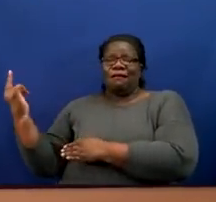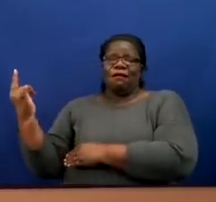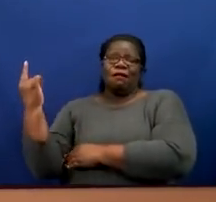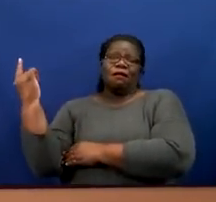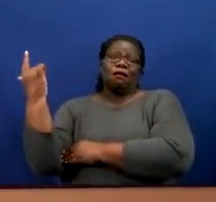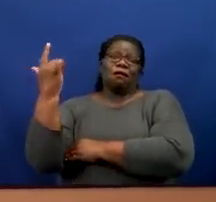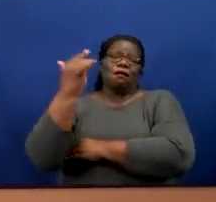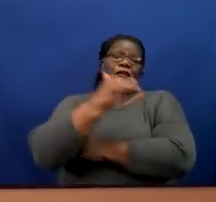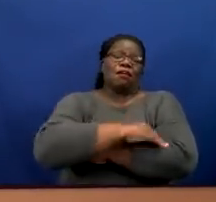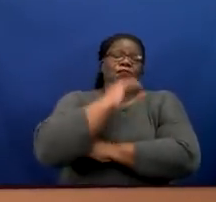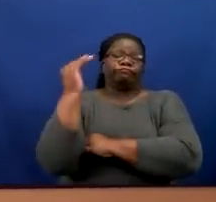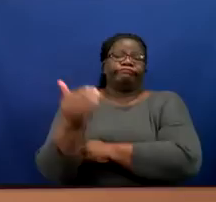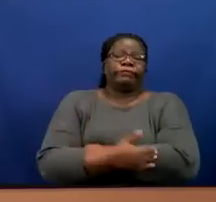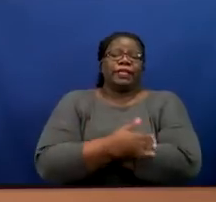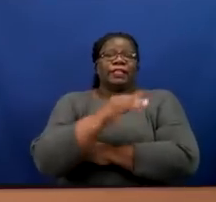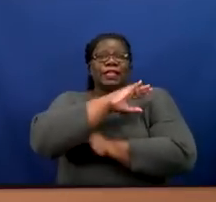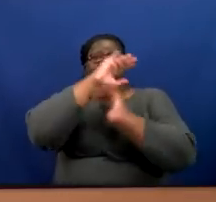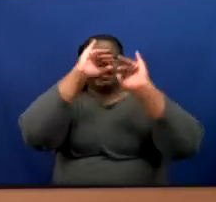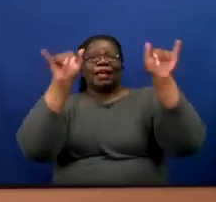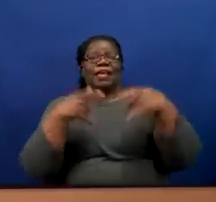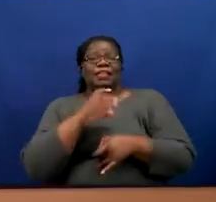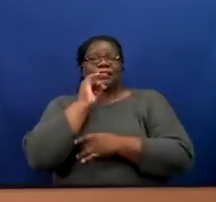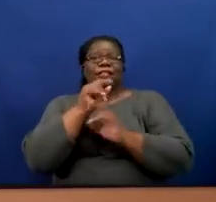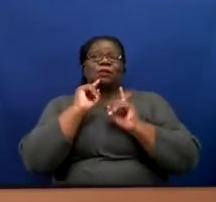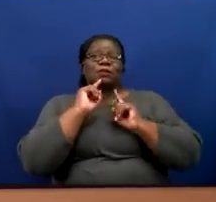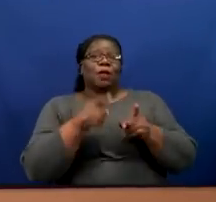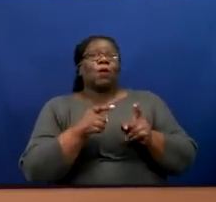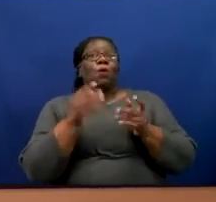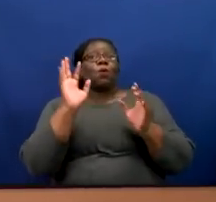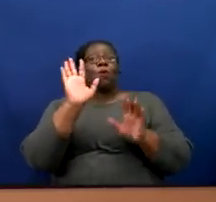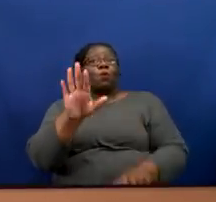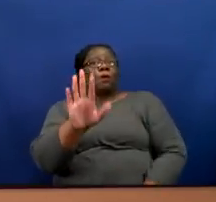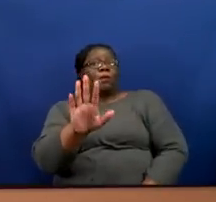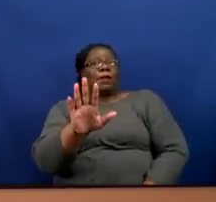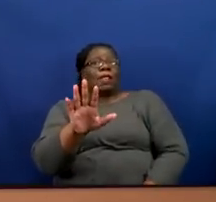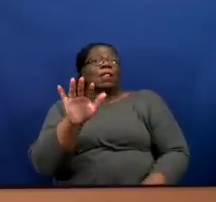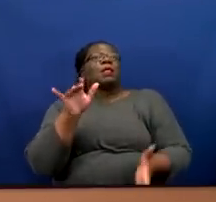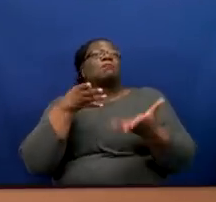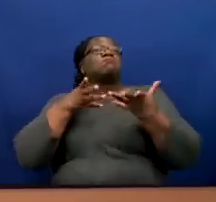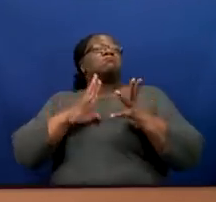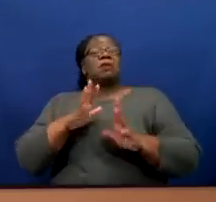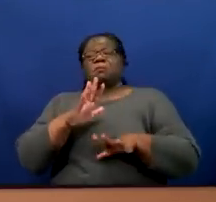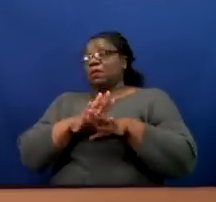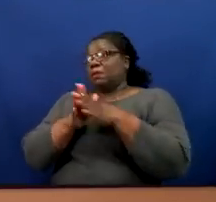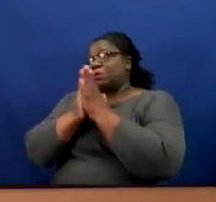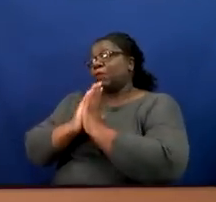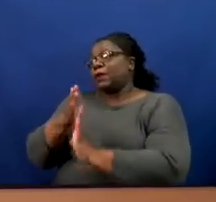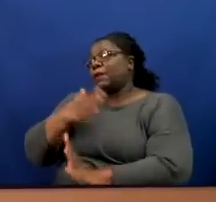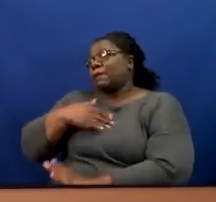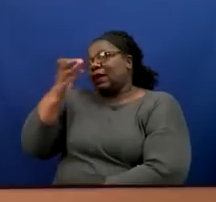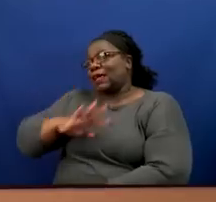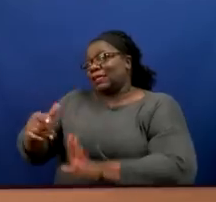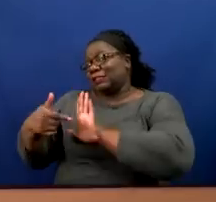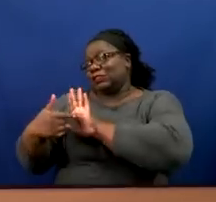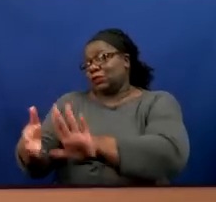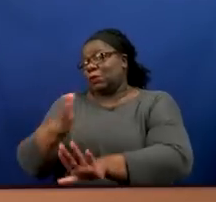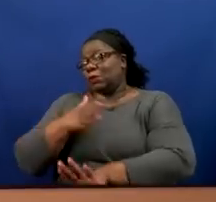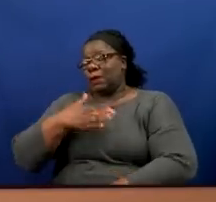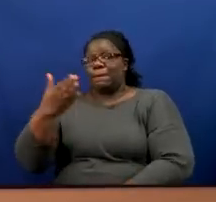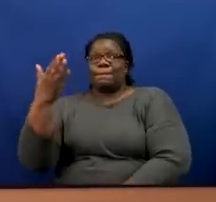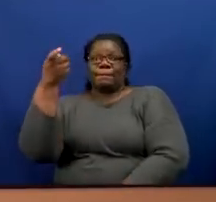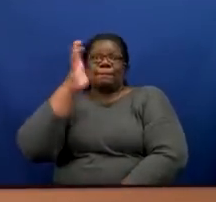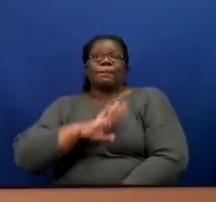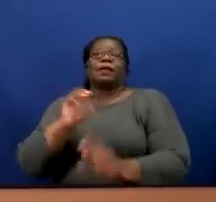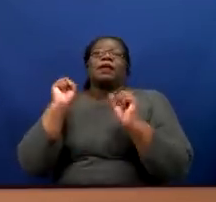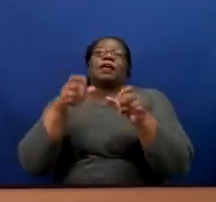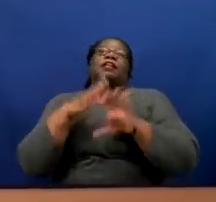their idols did not respond. And Elijah said, wait a minute, let me call on my God and show you what my God is able to